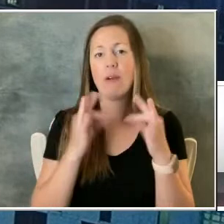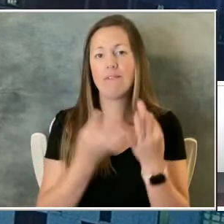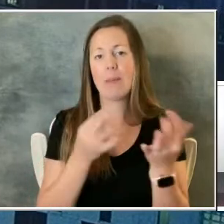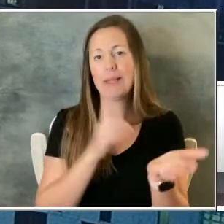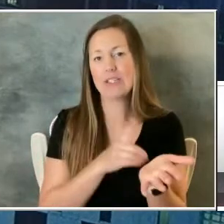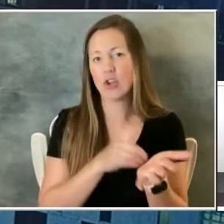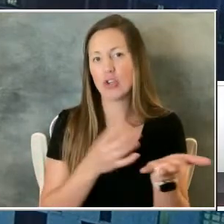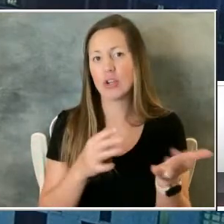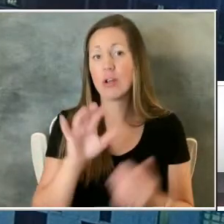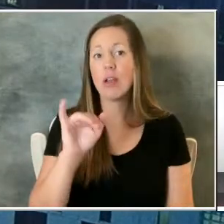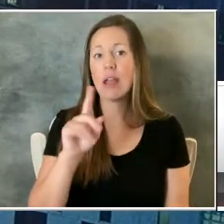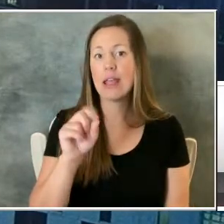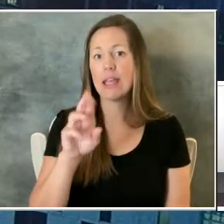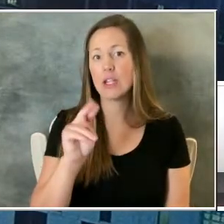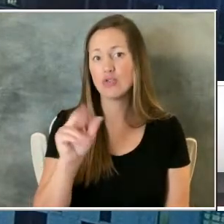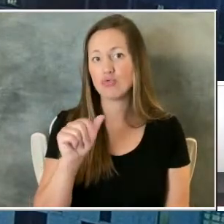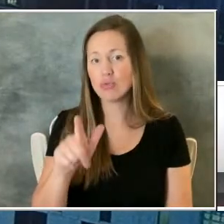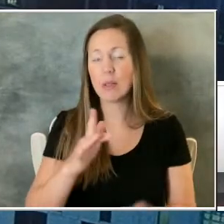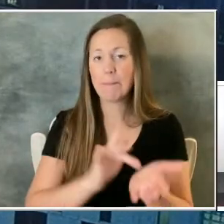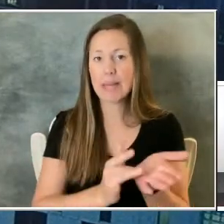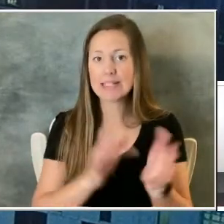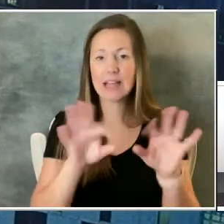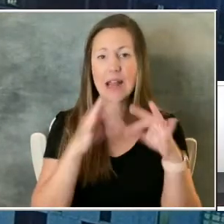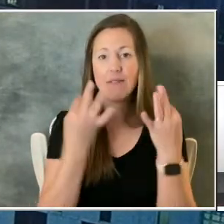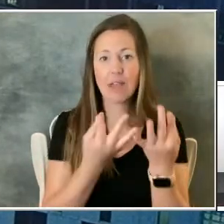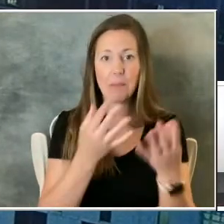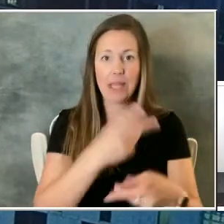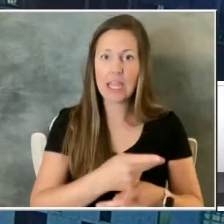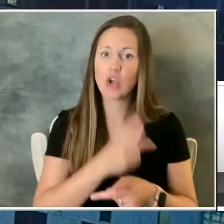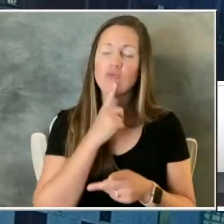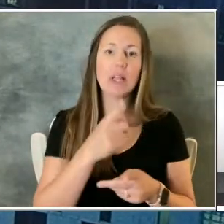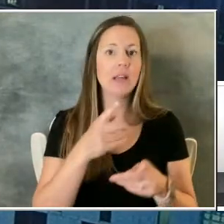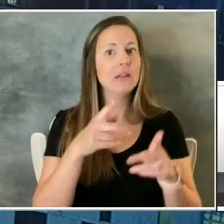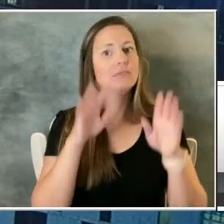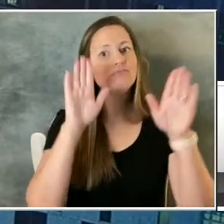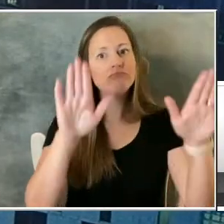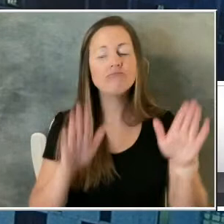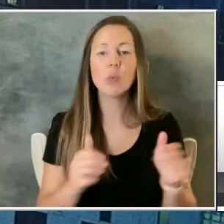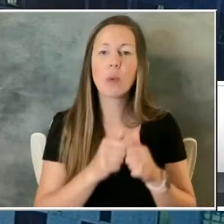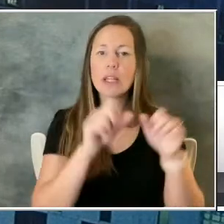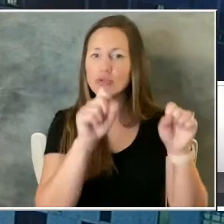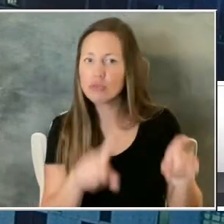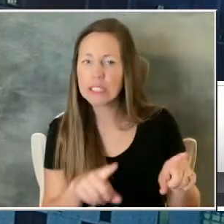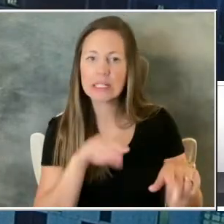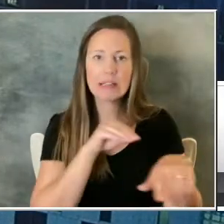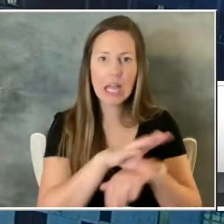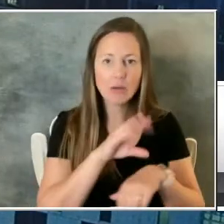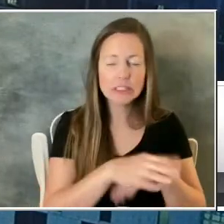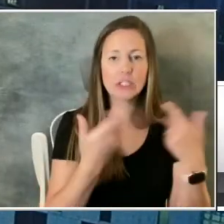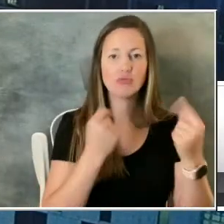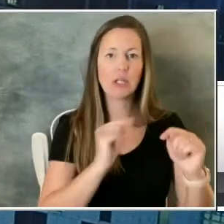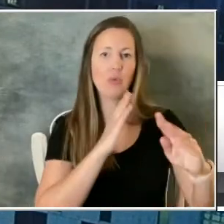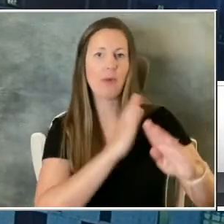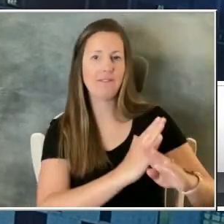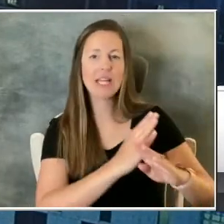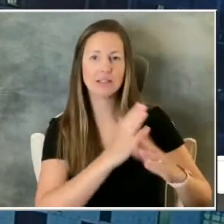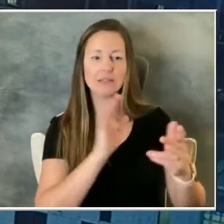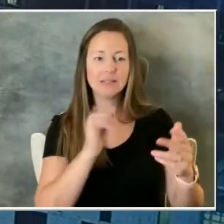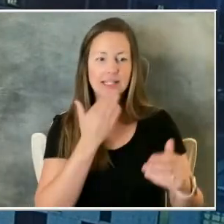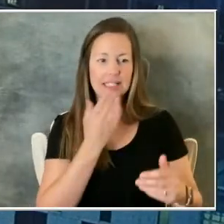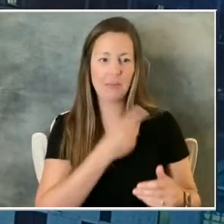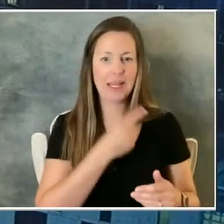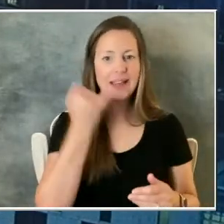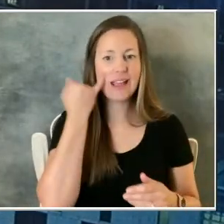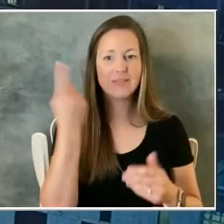at screening for diabetes, counseling, and trying to prevent diabetes if someone has impaired glucose tolerance, and